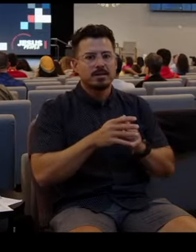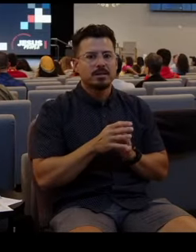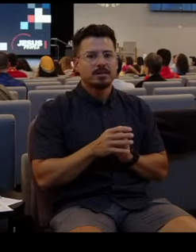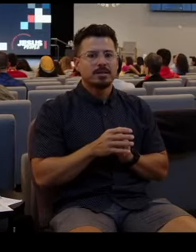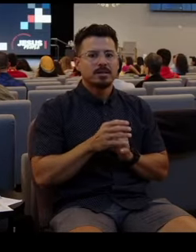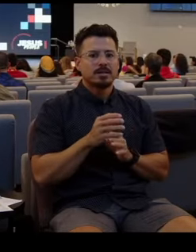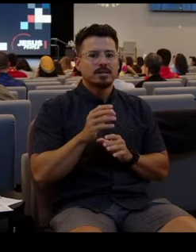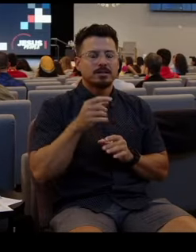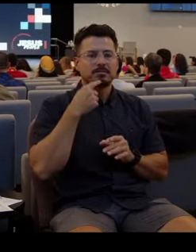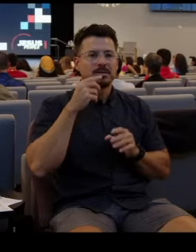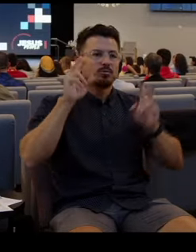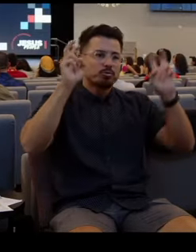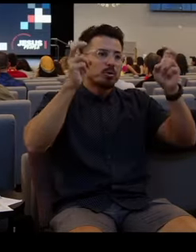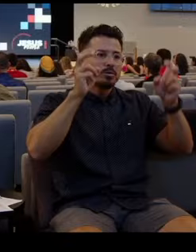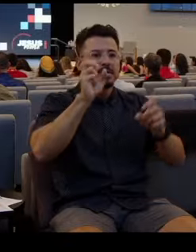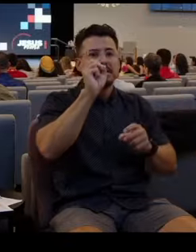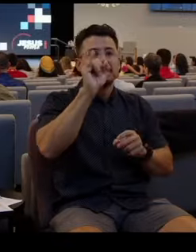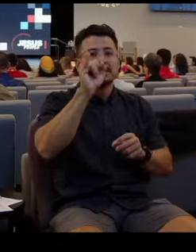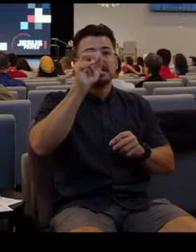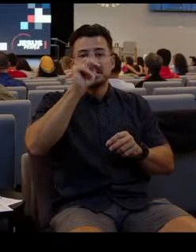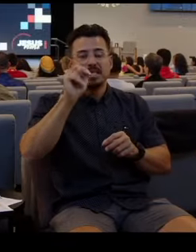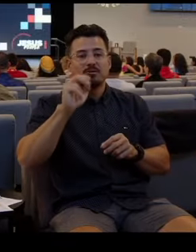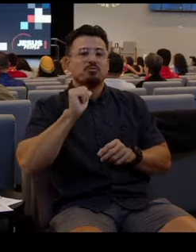sin don't float, friend. Sin don't float.